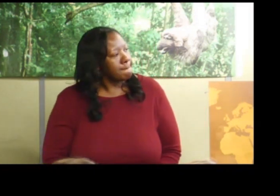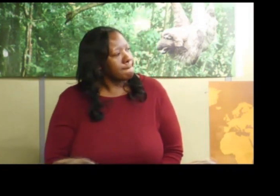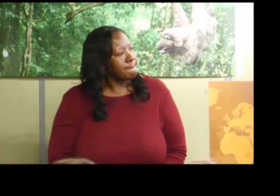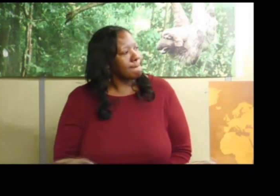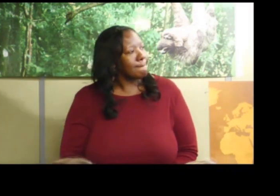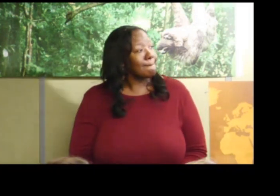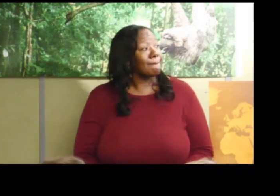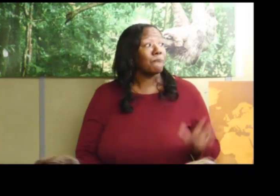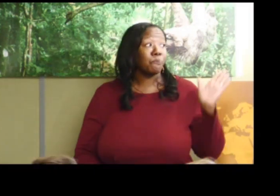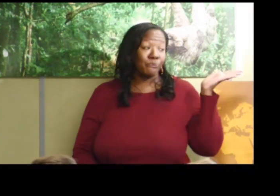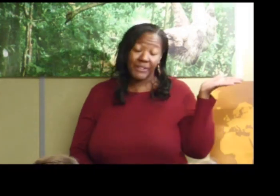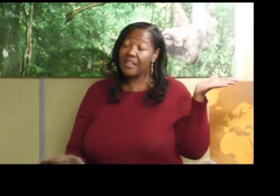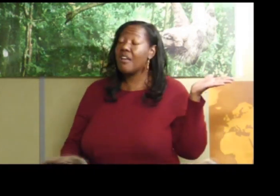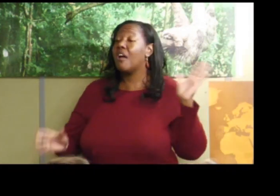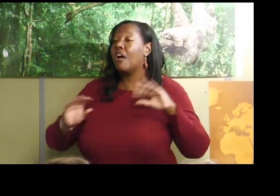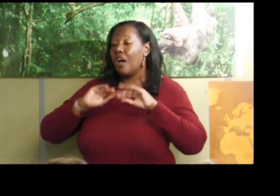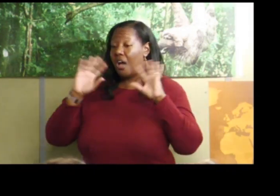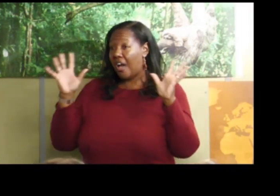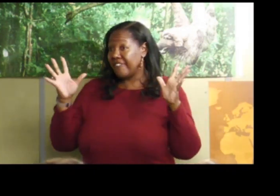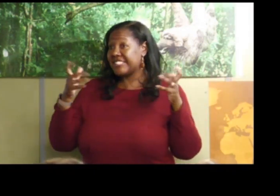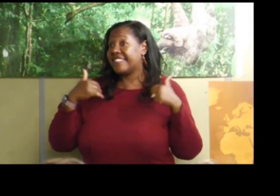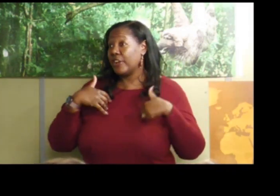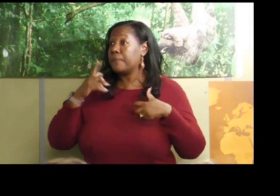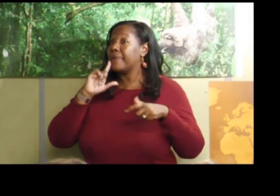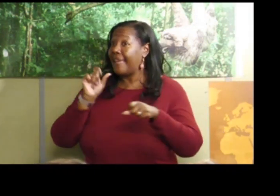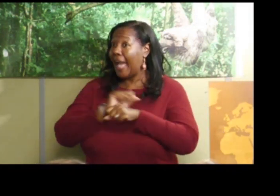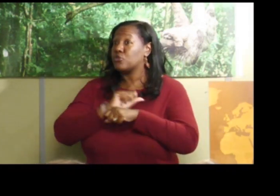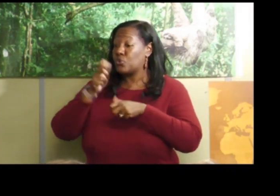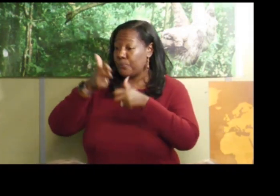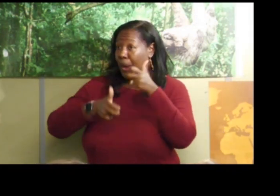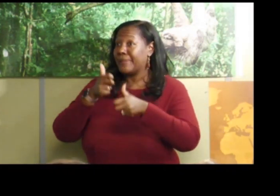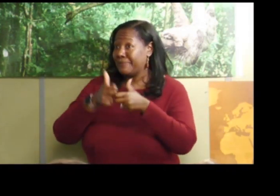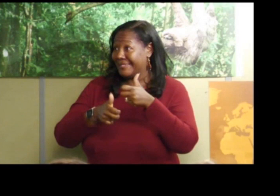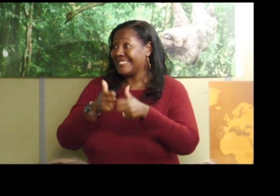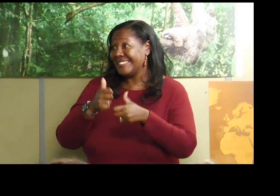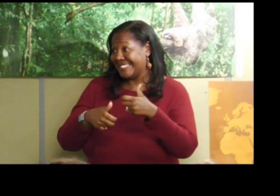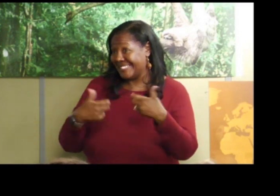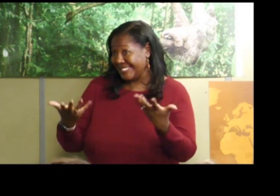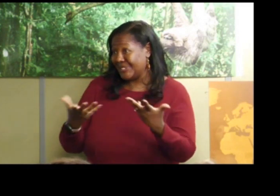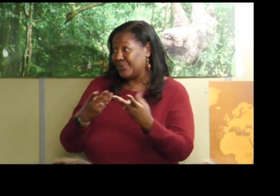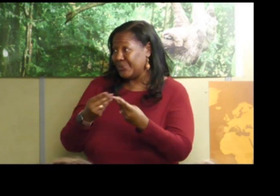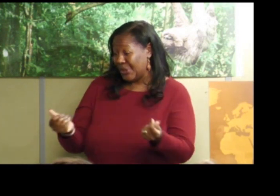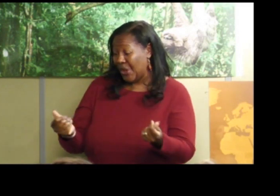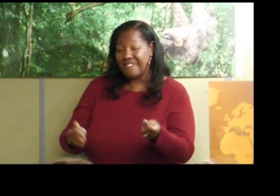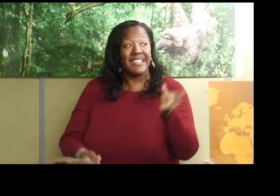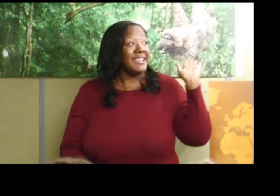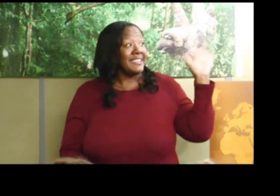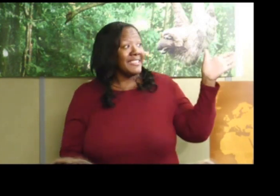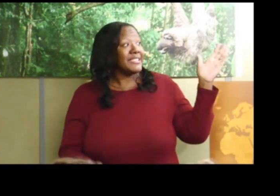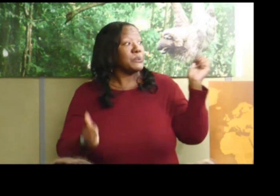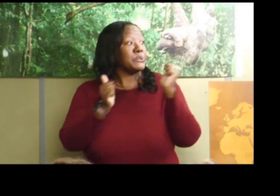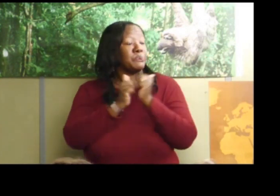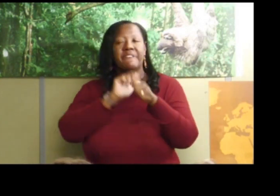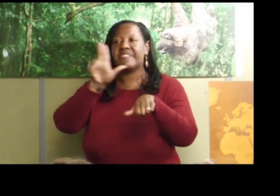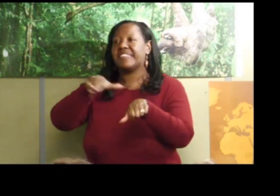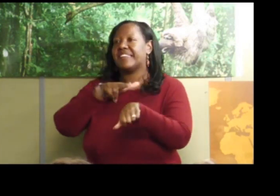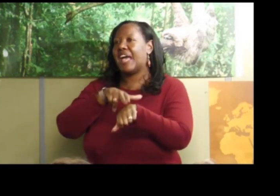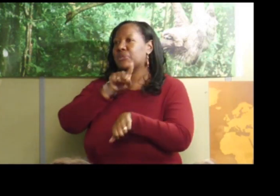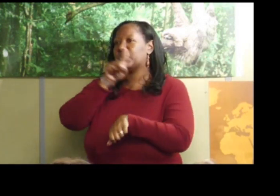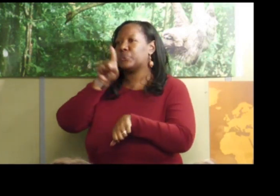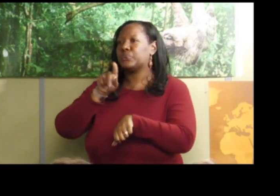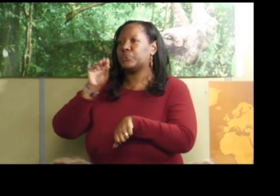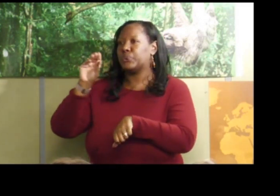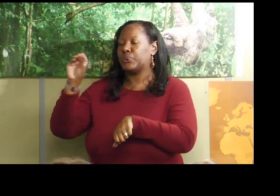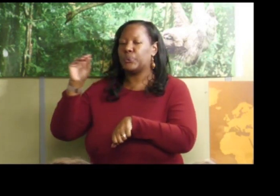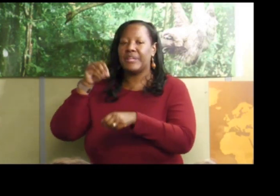Exhibitions can also obviously give visitors problems to solve. This was a fun activity we did with the National Zoo in the Panda House,